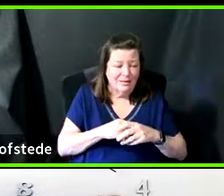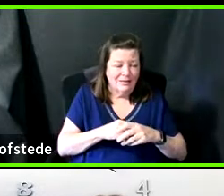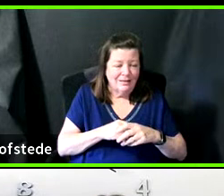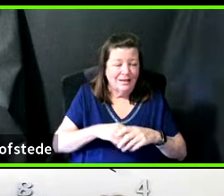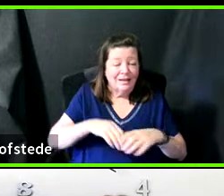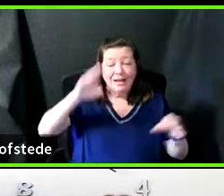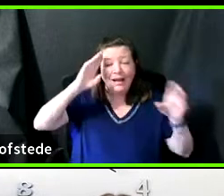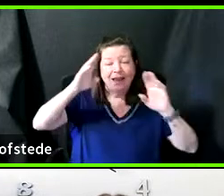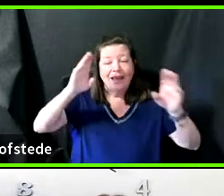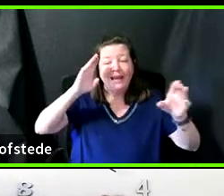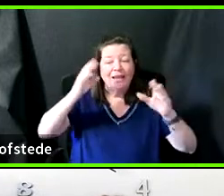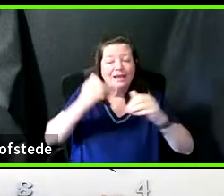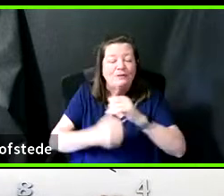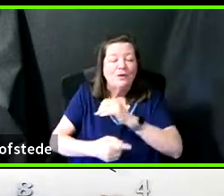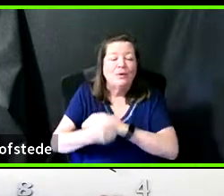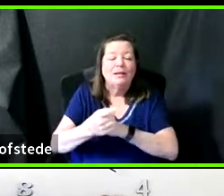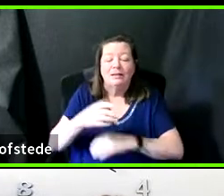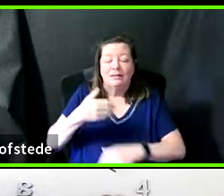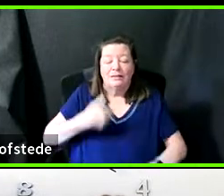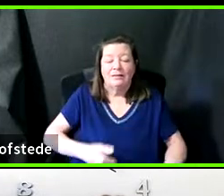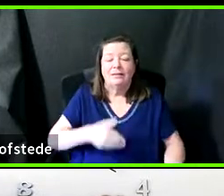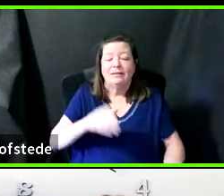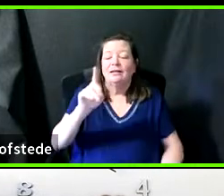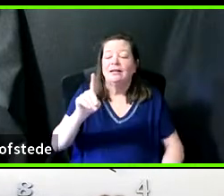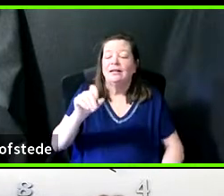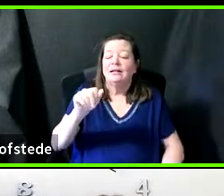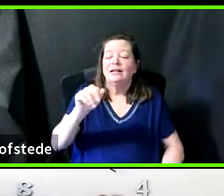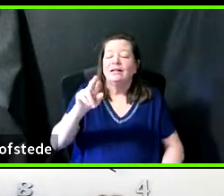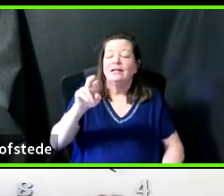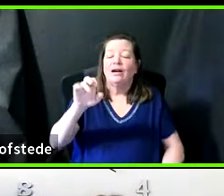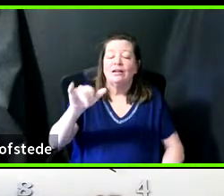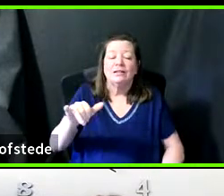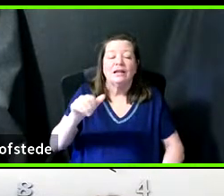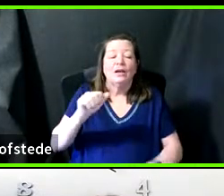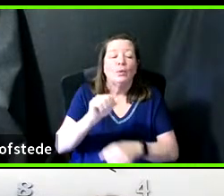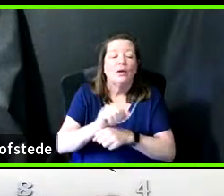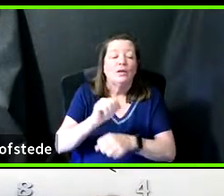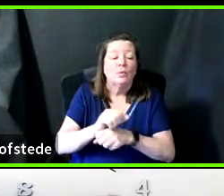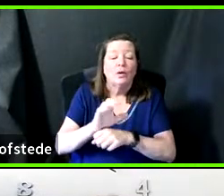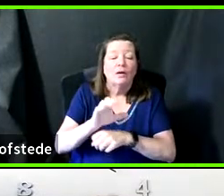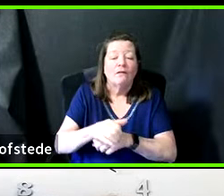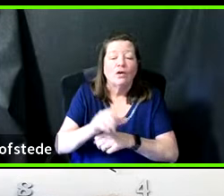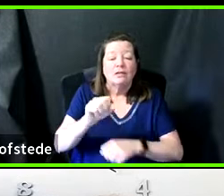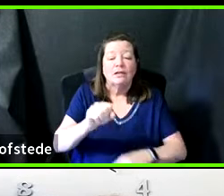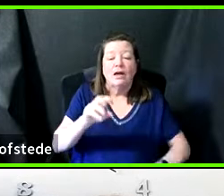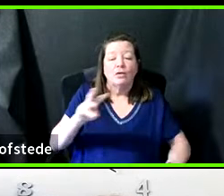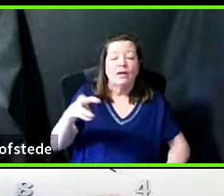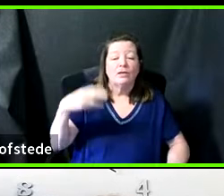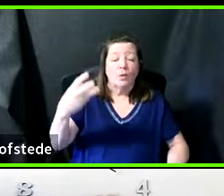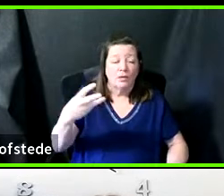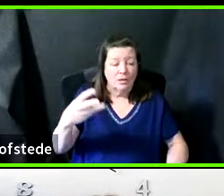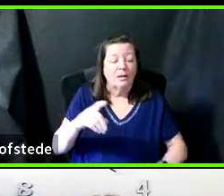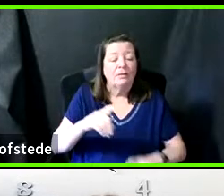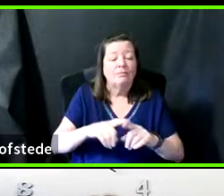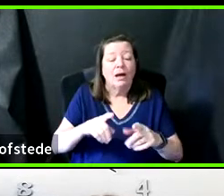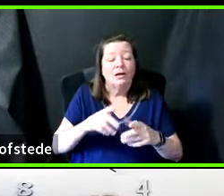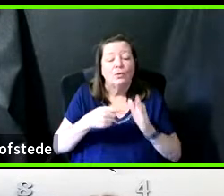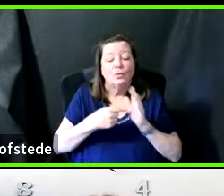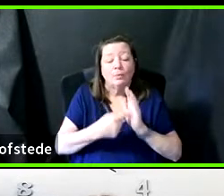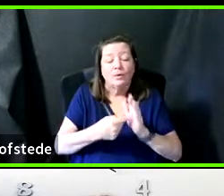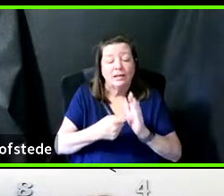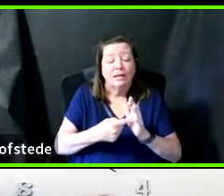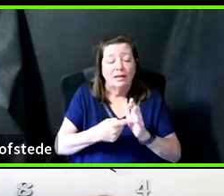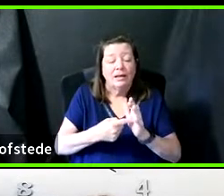Hey everyone, Darcy Hoffman. I'm with Workforce Southwest Washington, but representing the Columbia Willamette